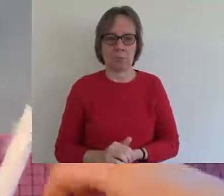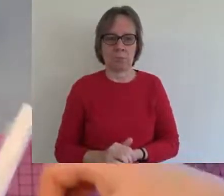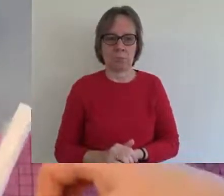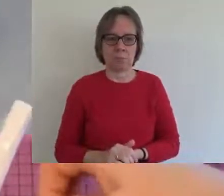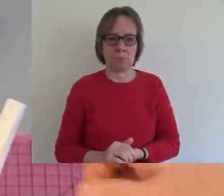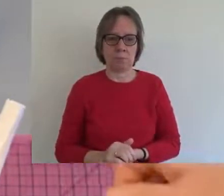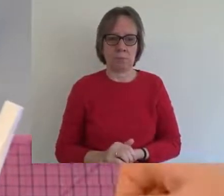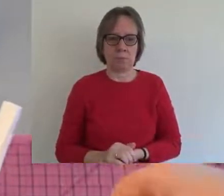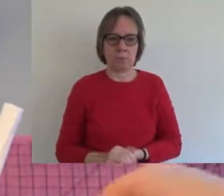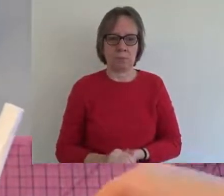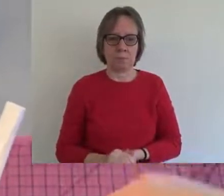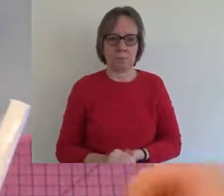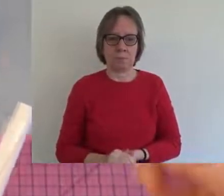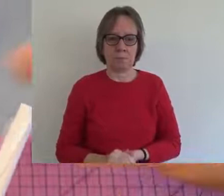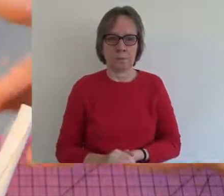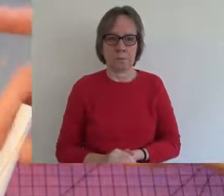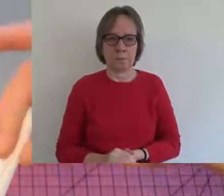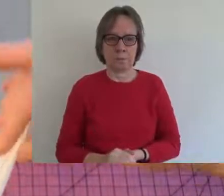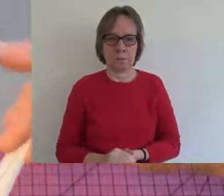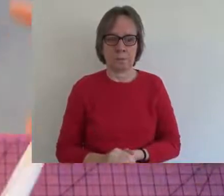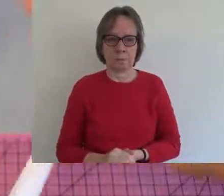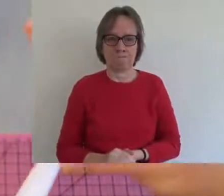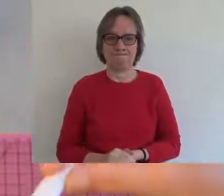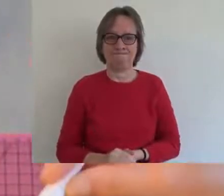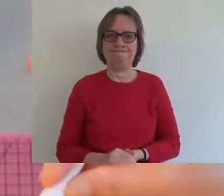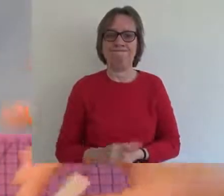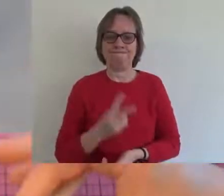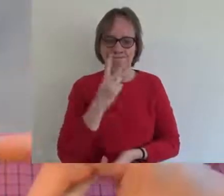Stuck it together.